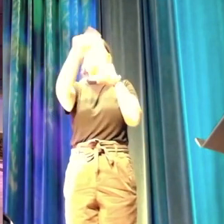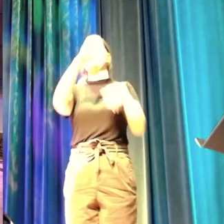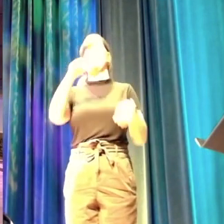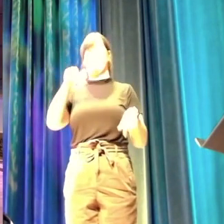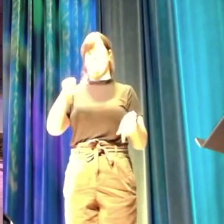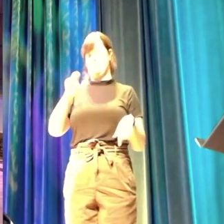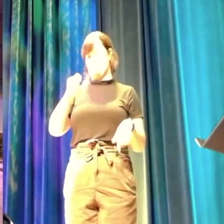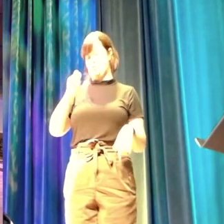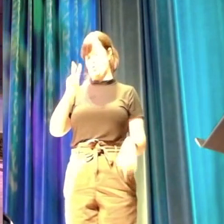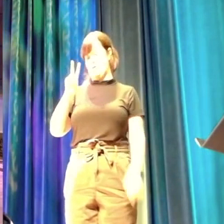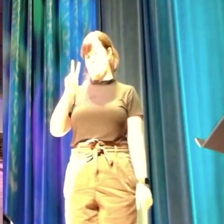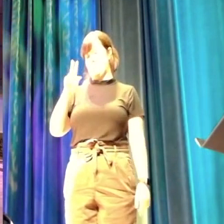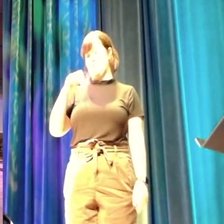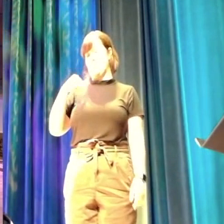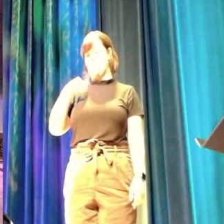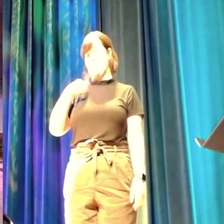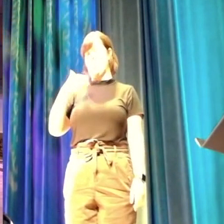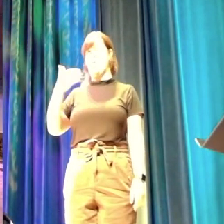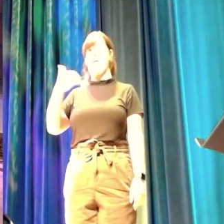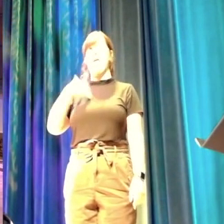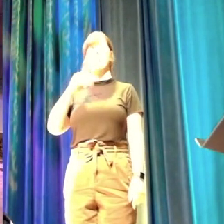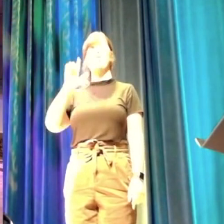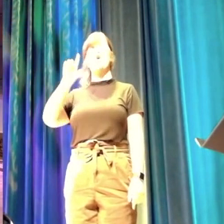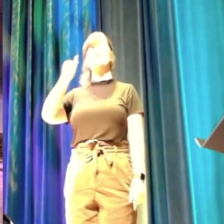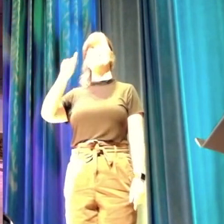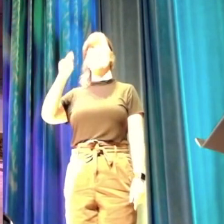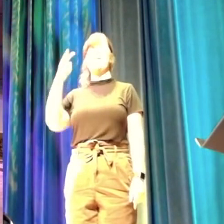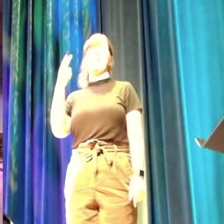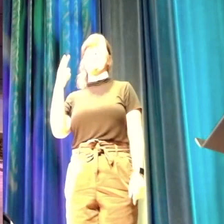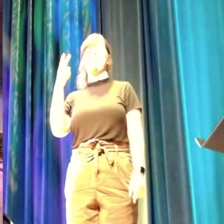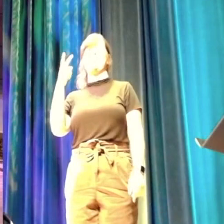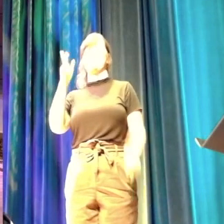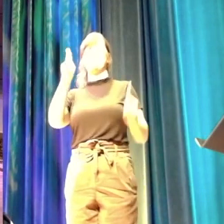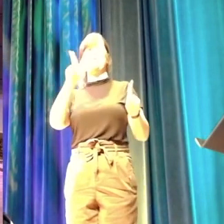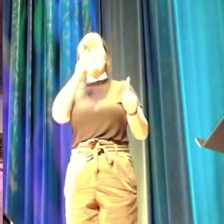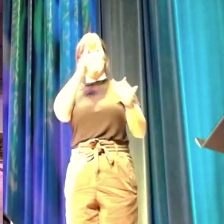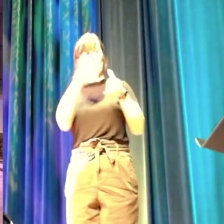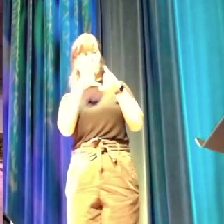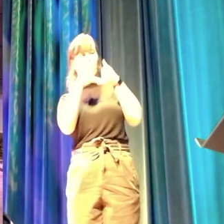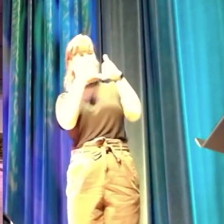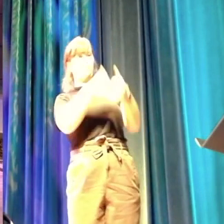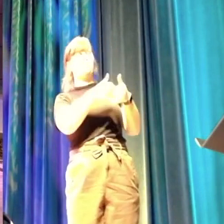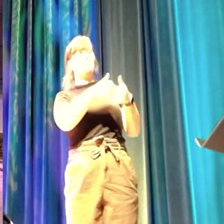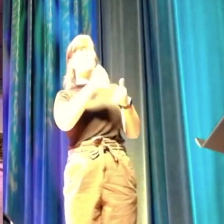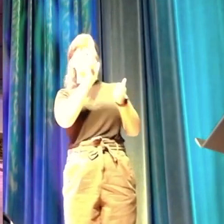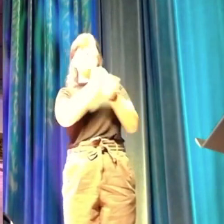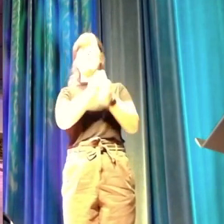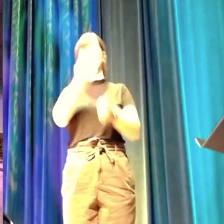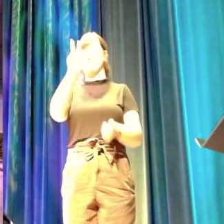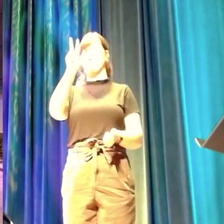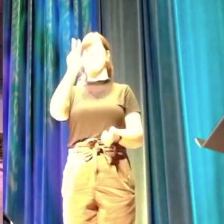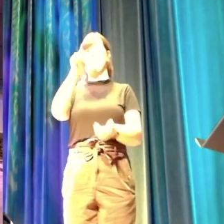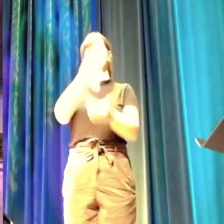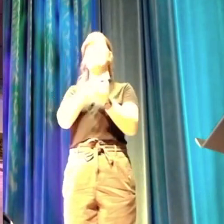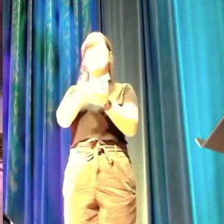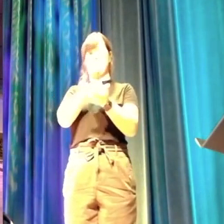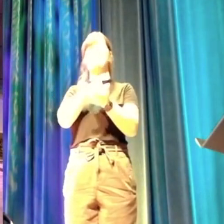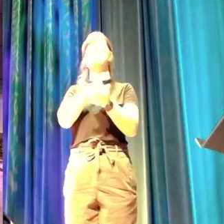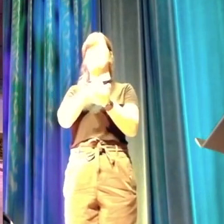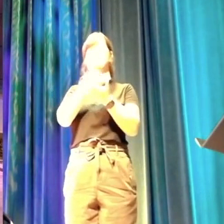we will be honoring our 20th awardee and with a $3,000